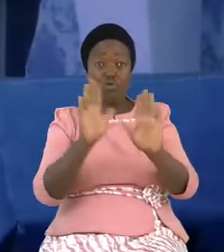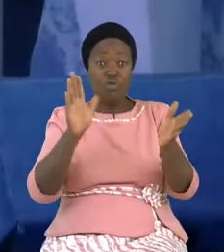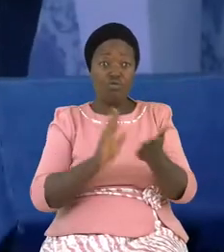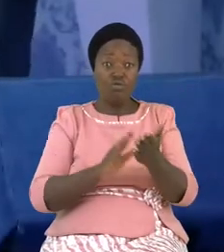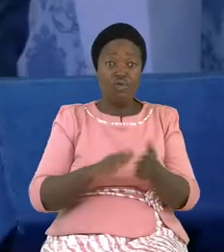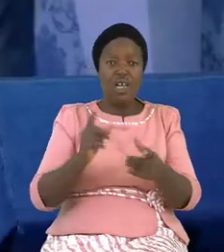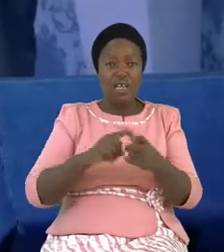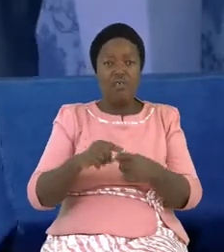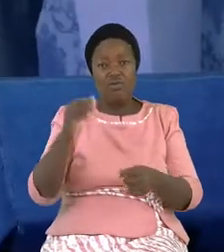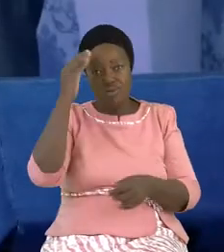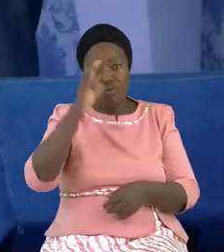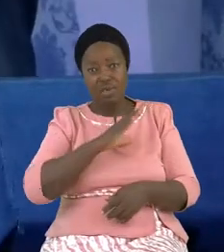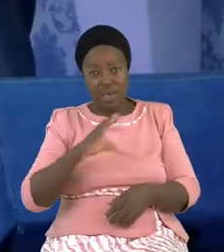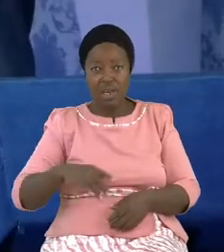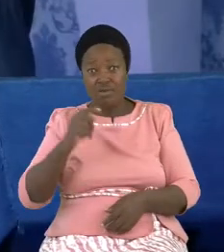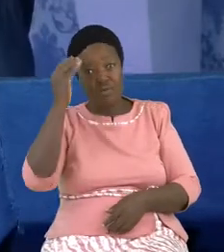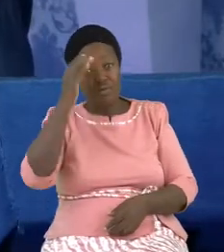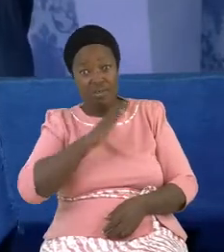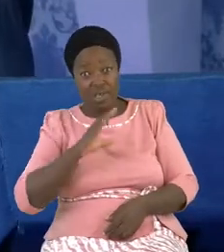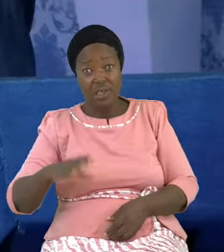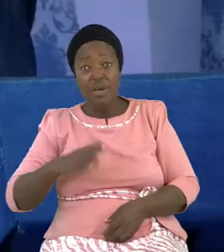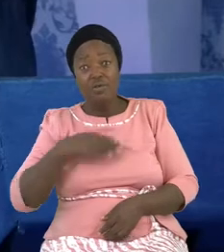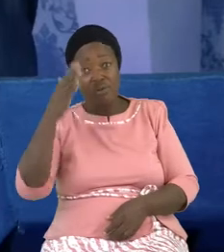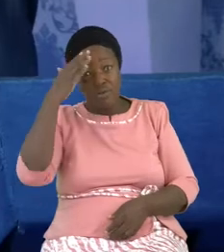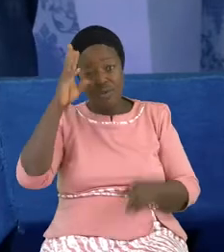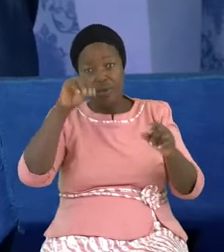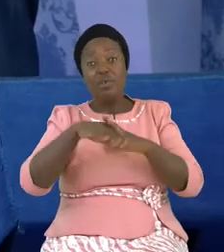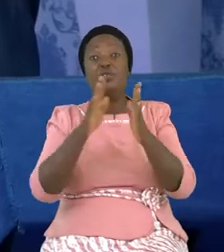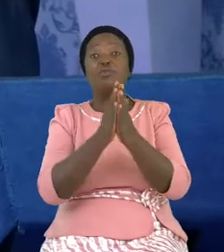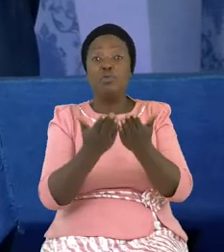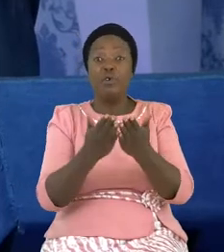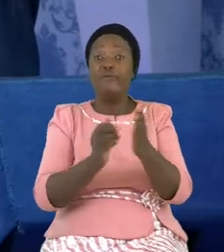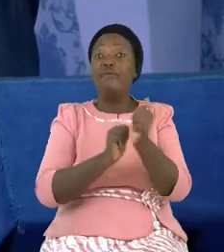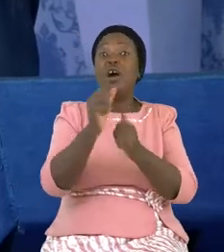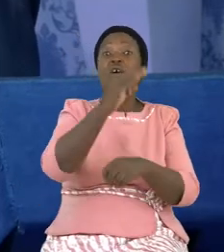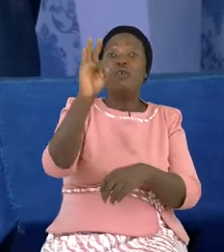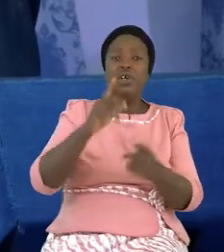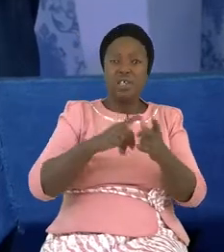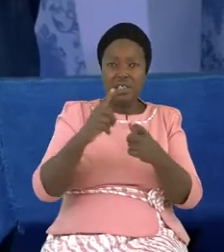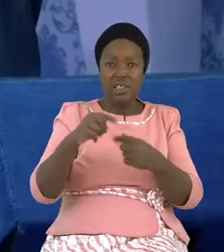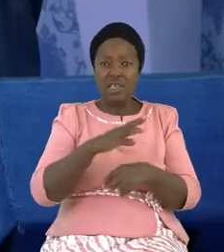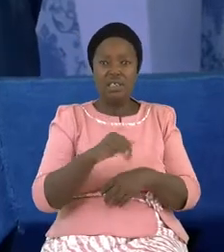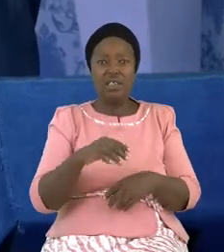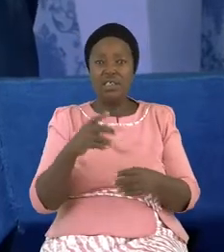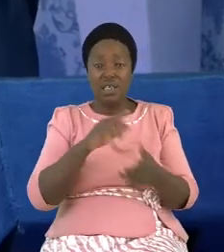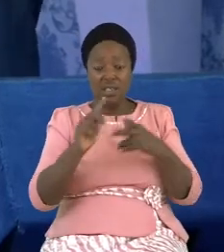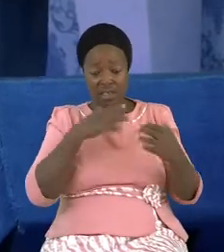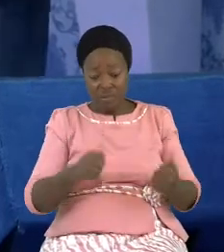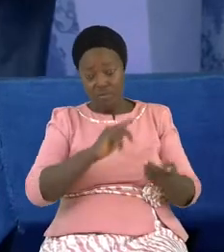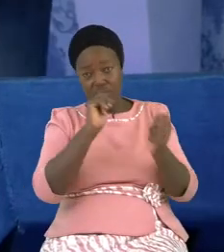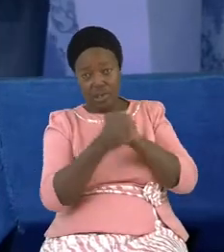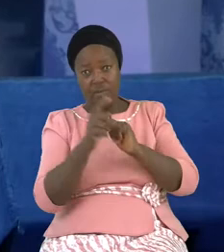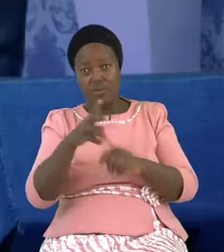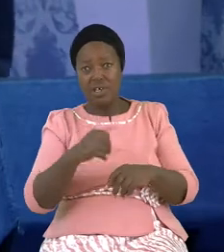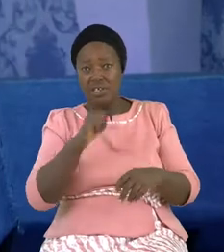Christ. You know him in the book afar off. He has not touched you. He has not transformed you. He has not done